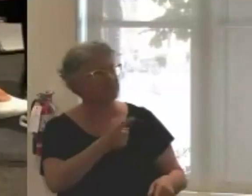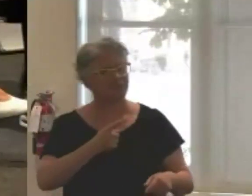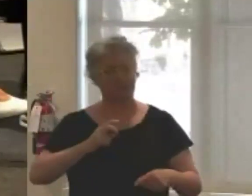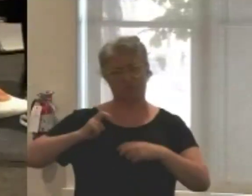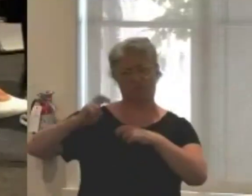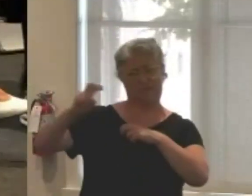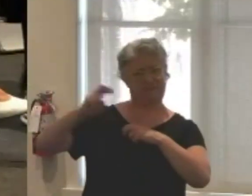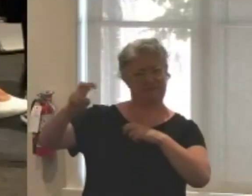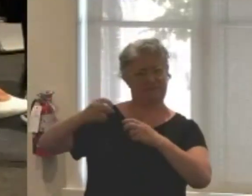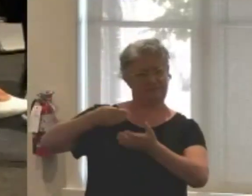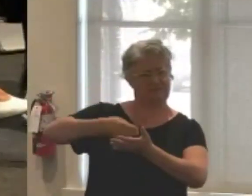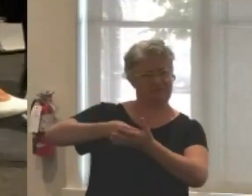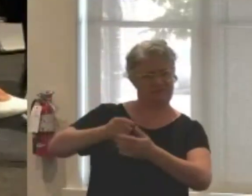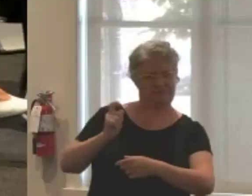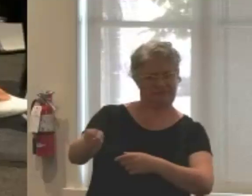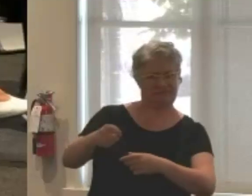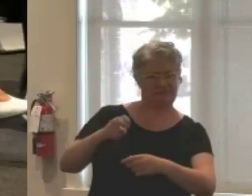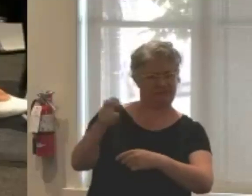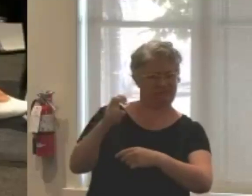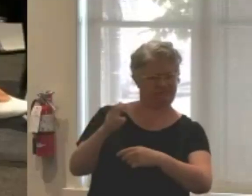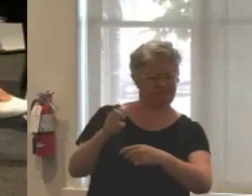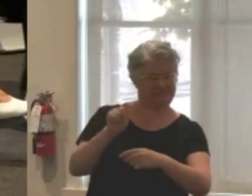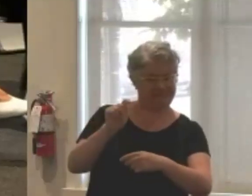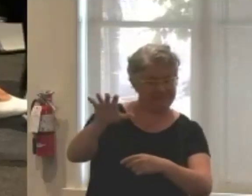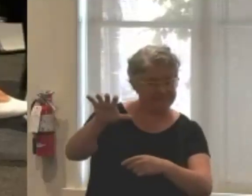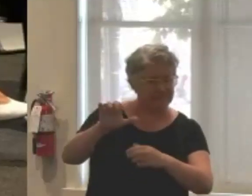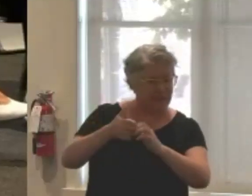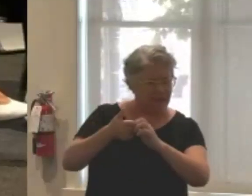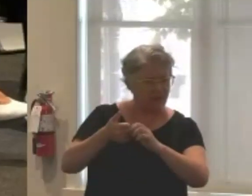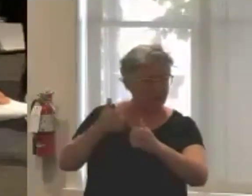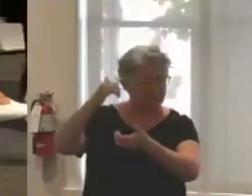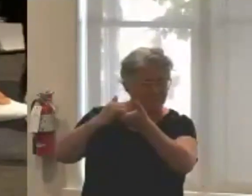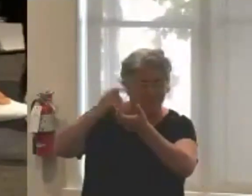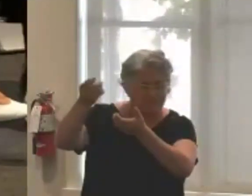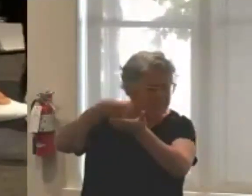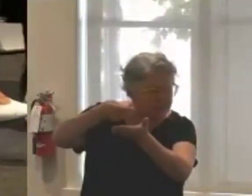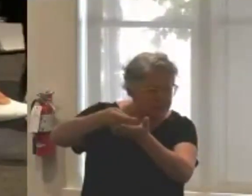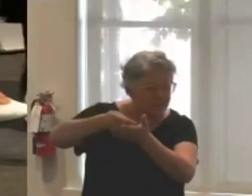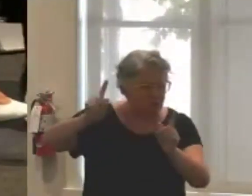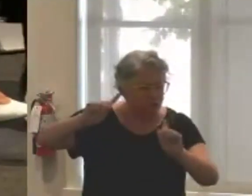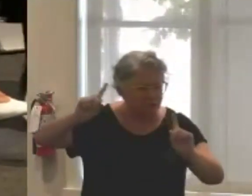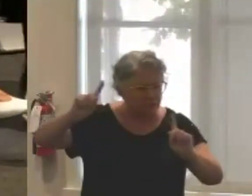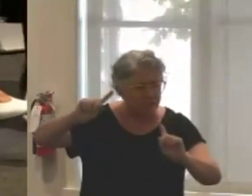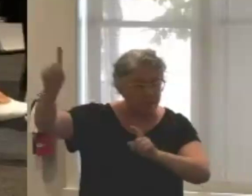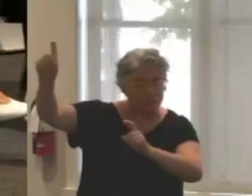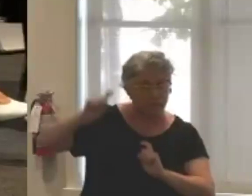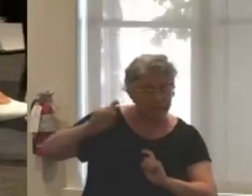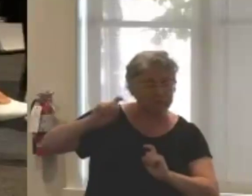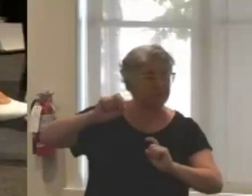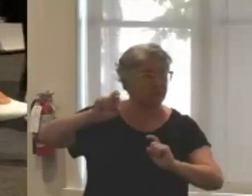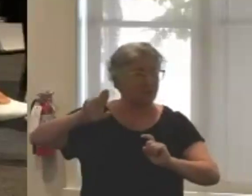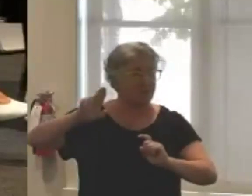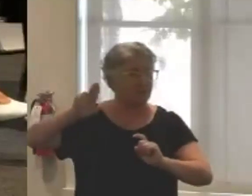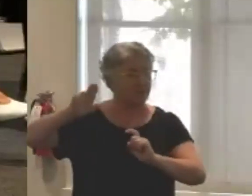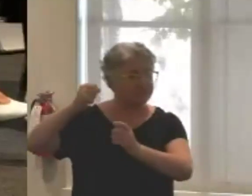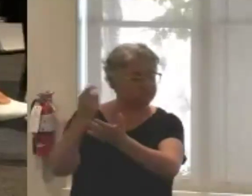transit and Presto fares. So if you can elaborate a bit more, if that's a partnership, if it was a donation, just